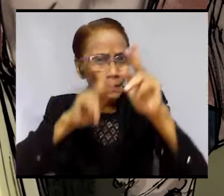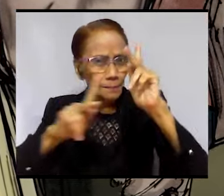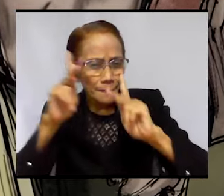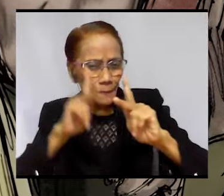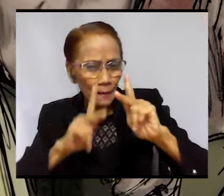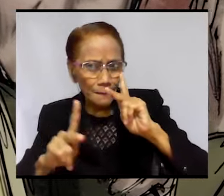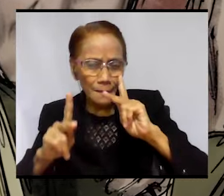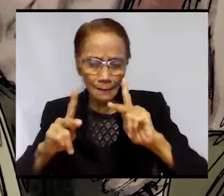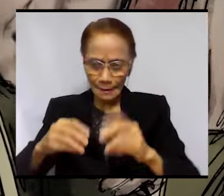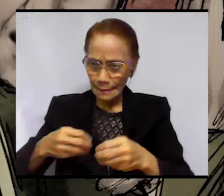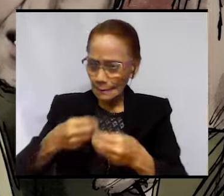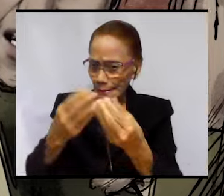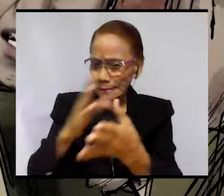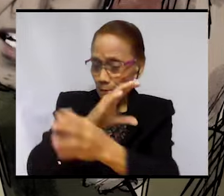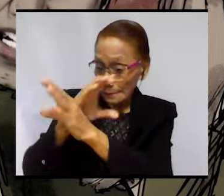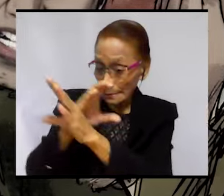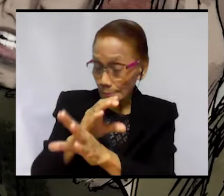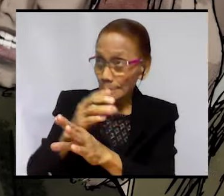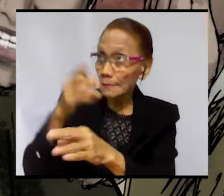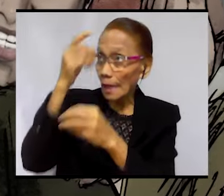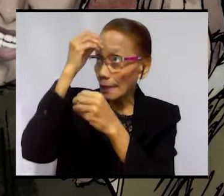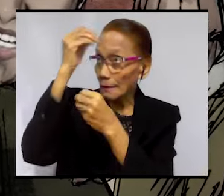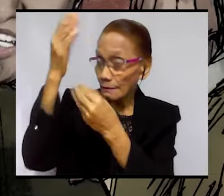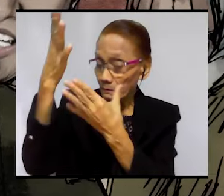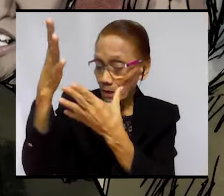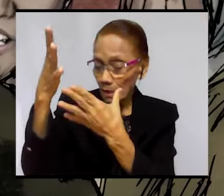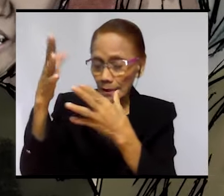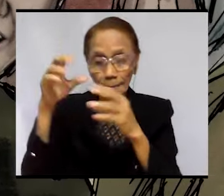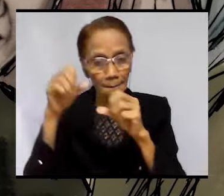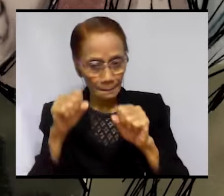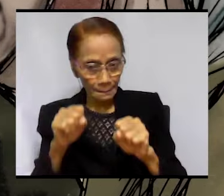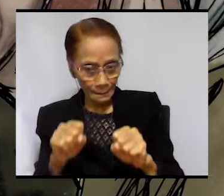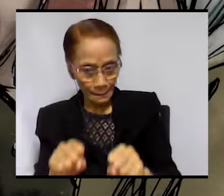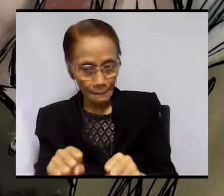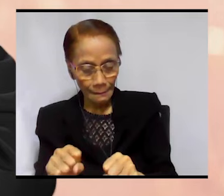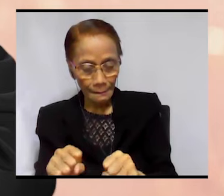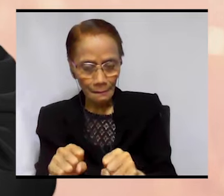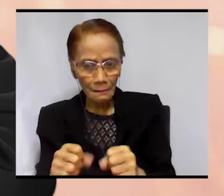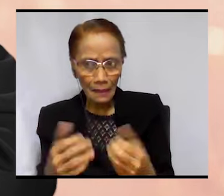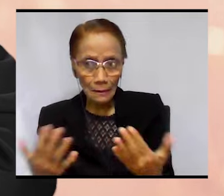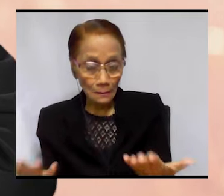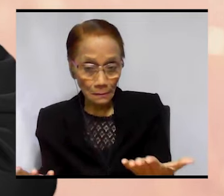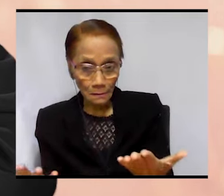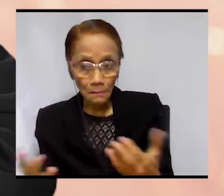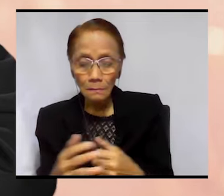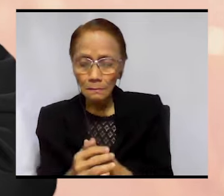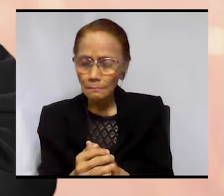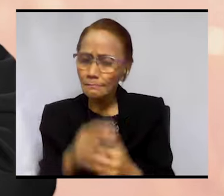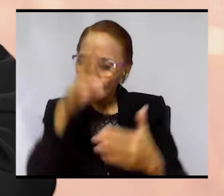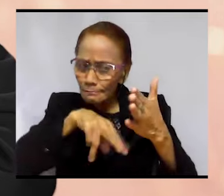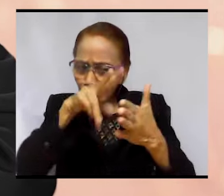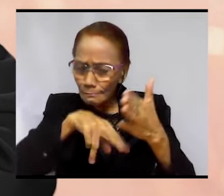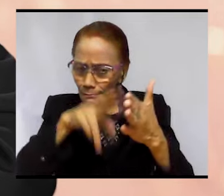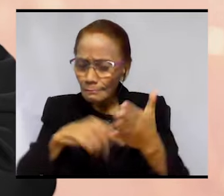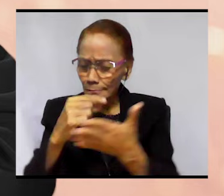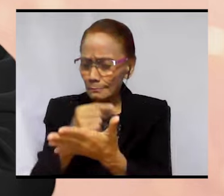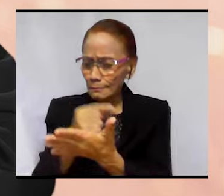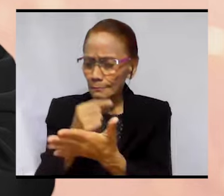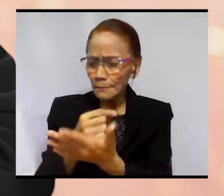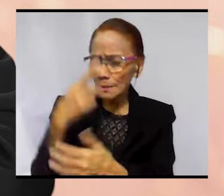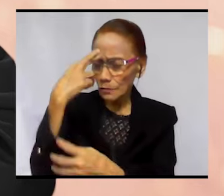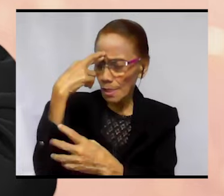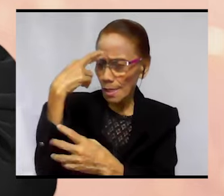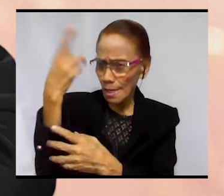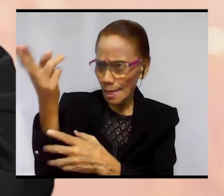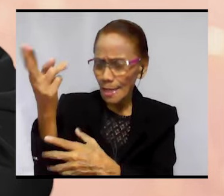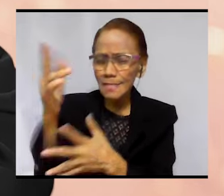the people entrusted to His care by the Father may live. Reading the Gospels, we realize that